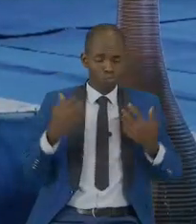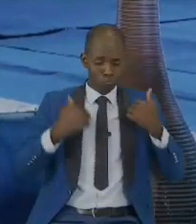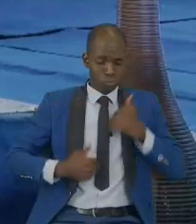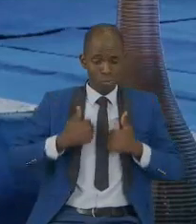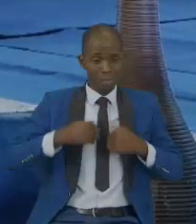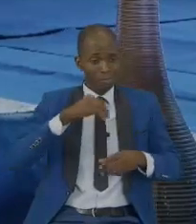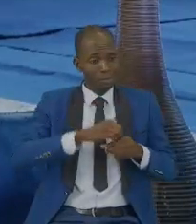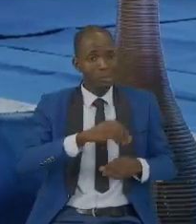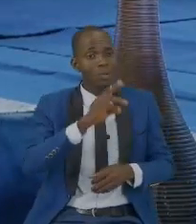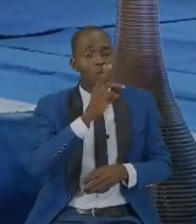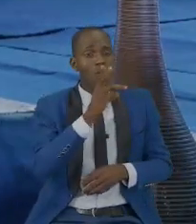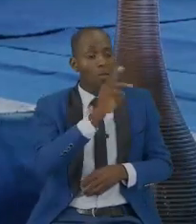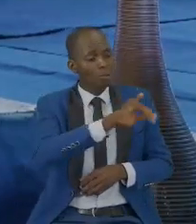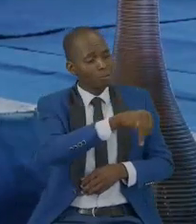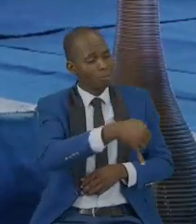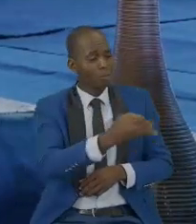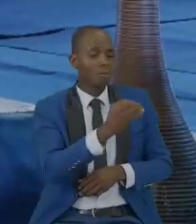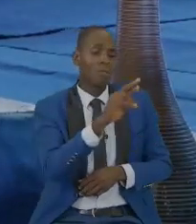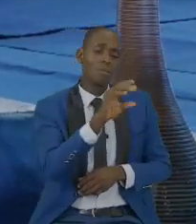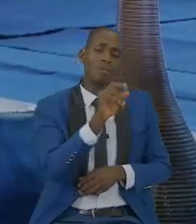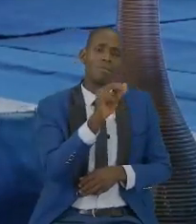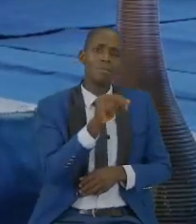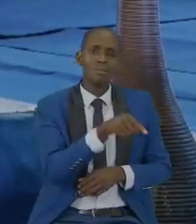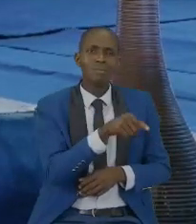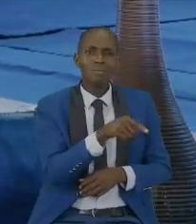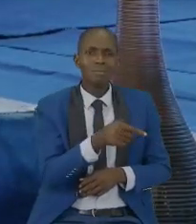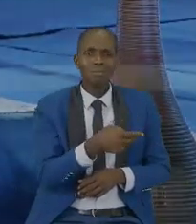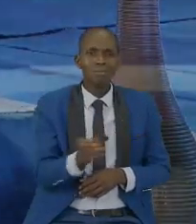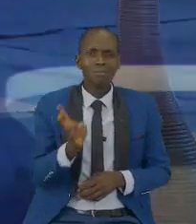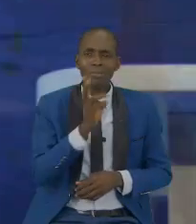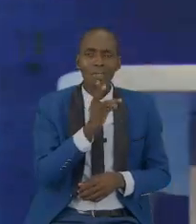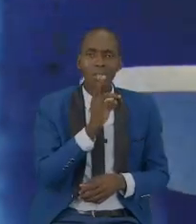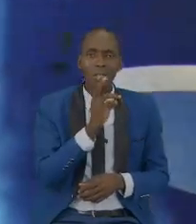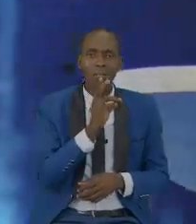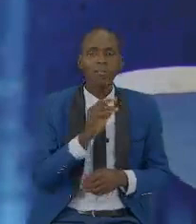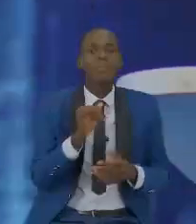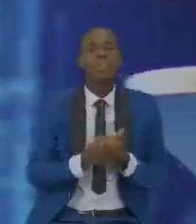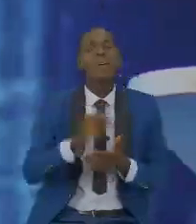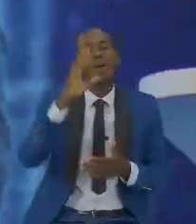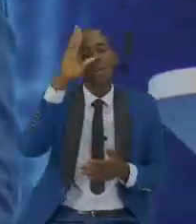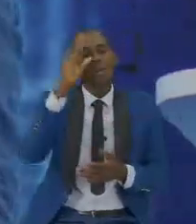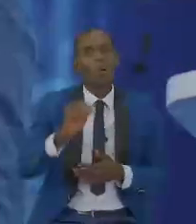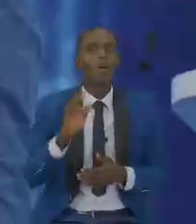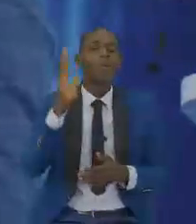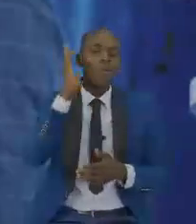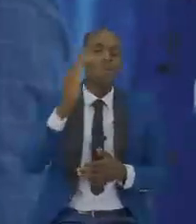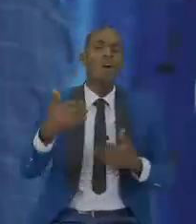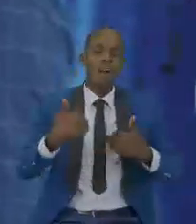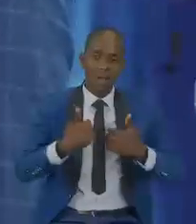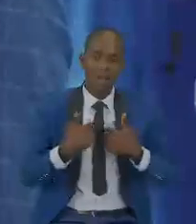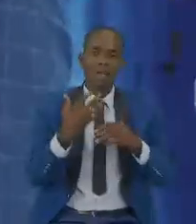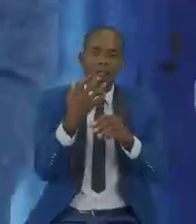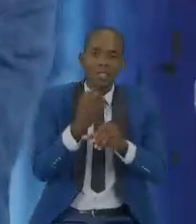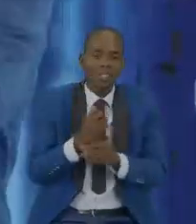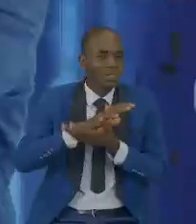the place where he will have salvation and he'll have total recovery from the